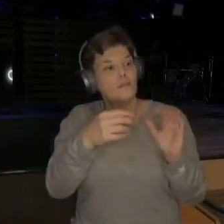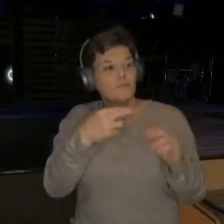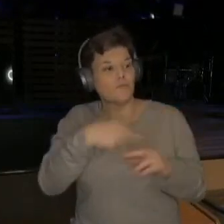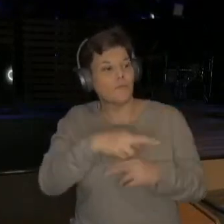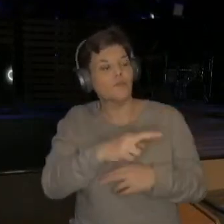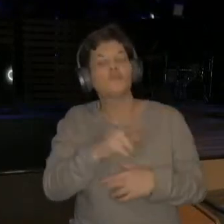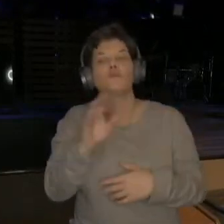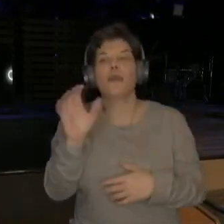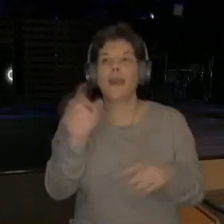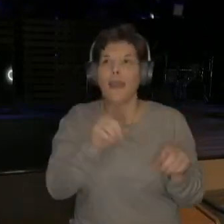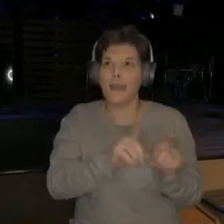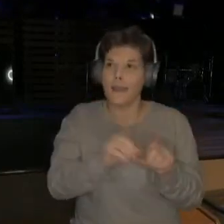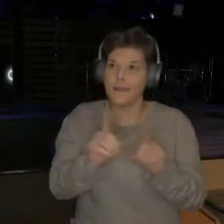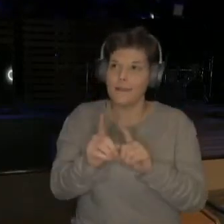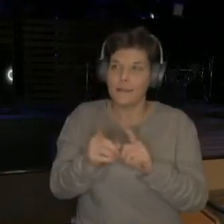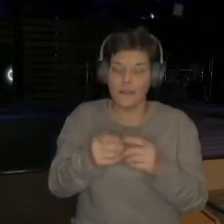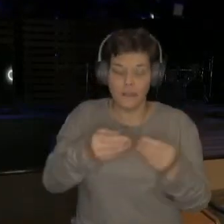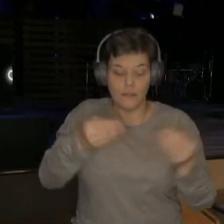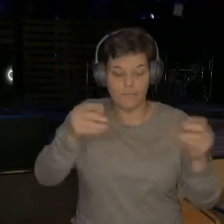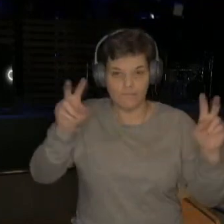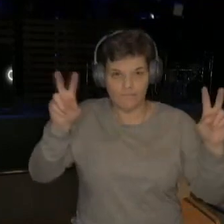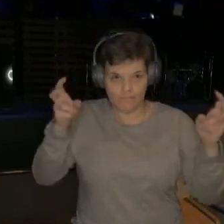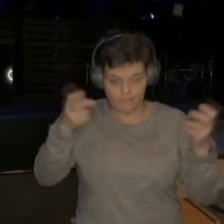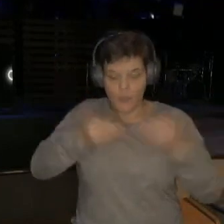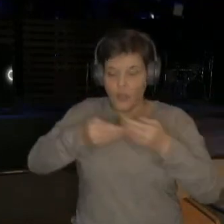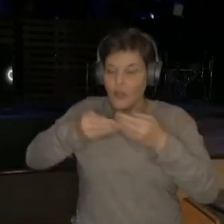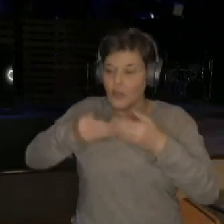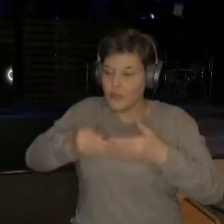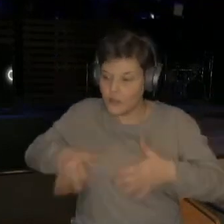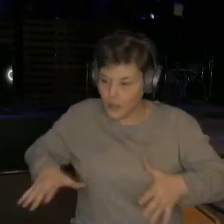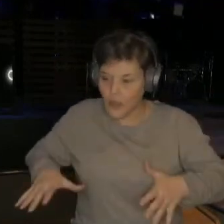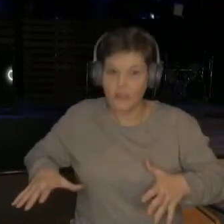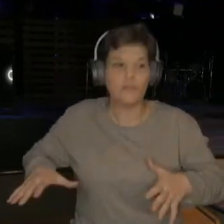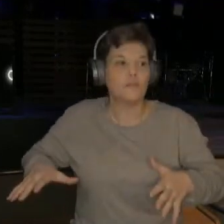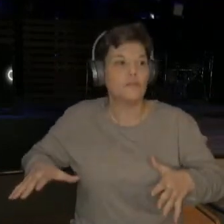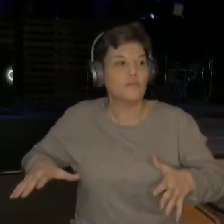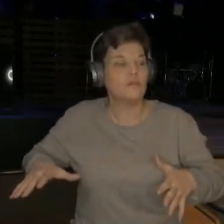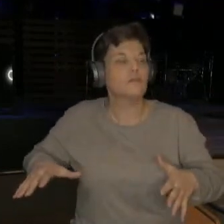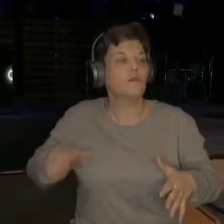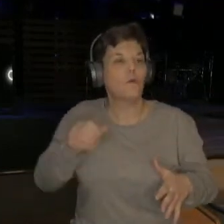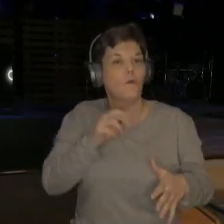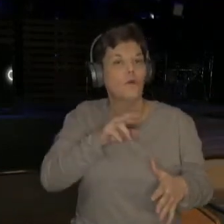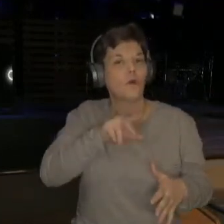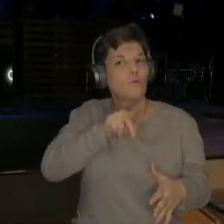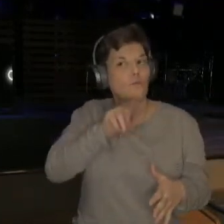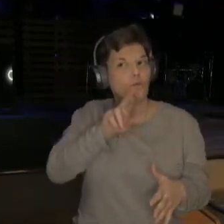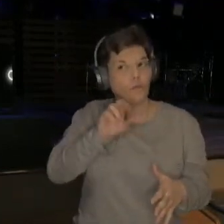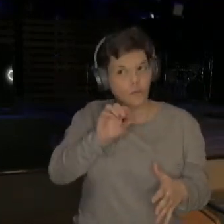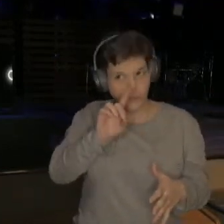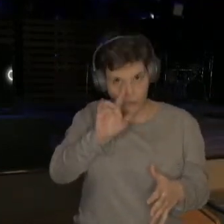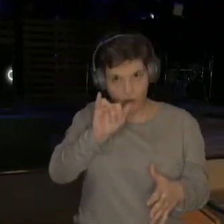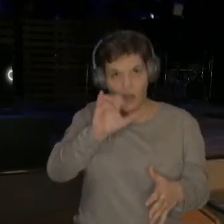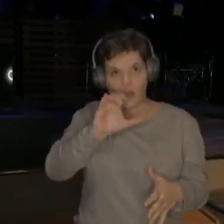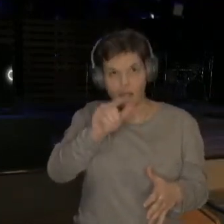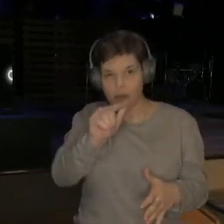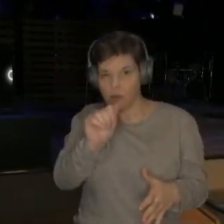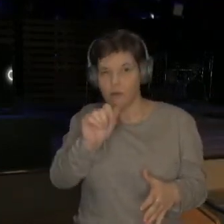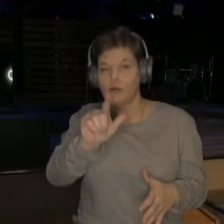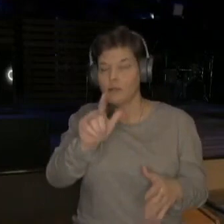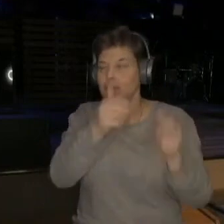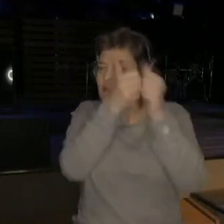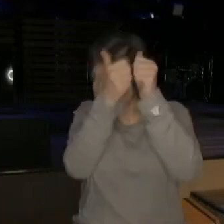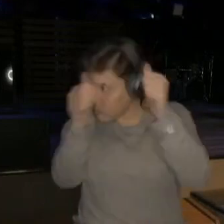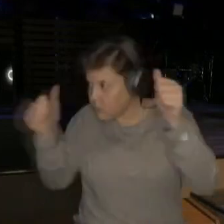or parable of the prodigal son. But more correctly, maybe it should be referred to as